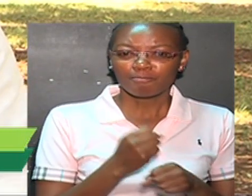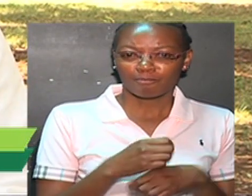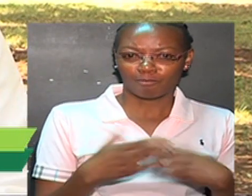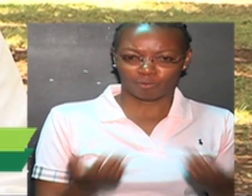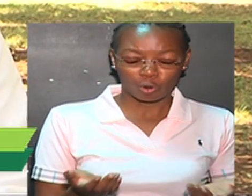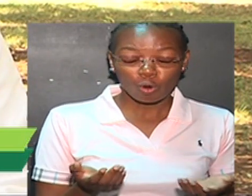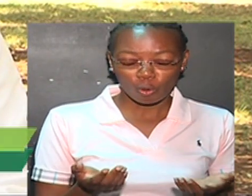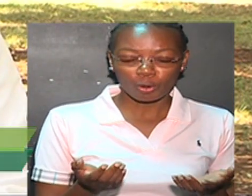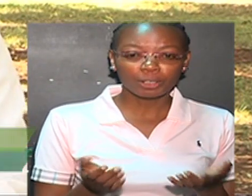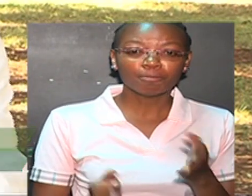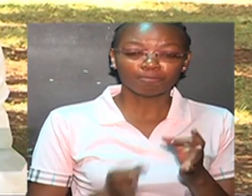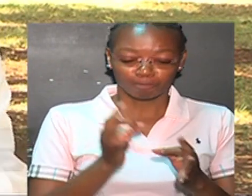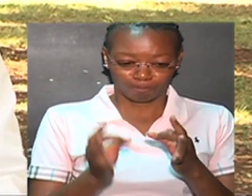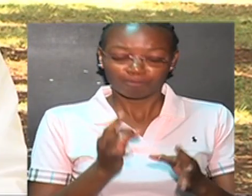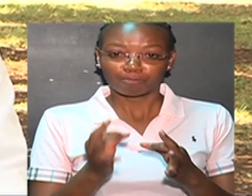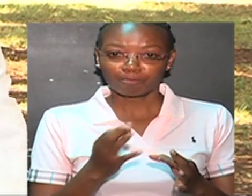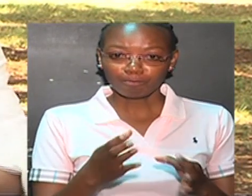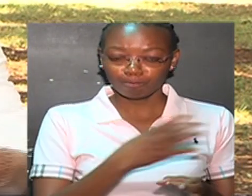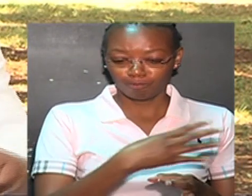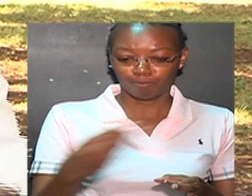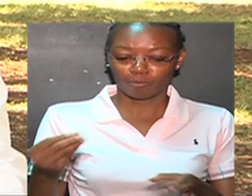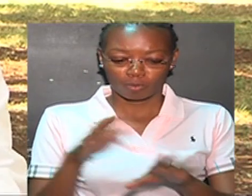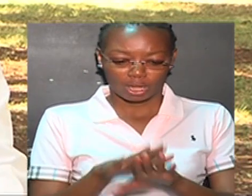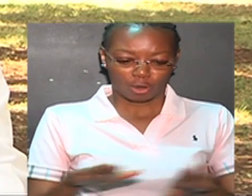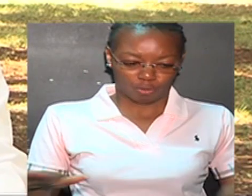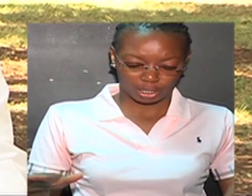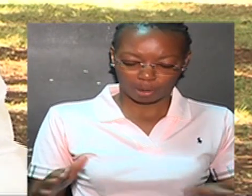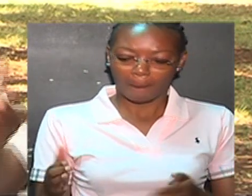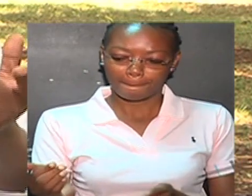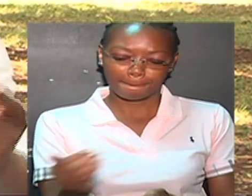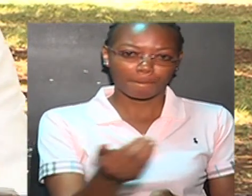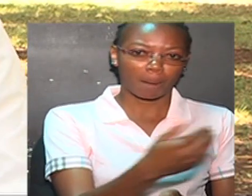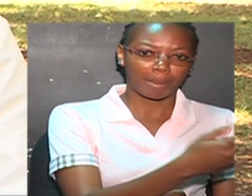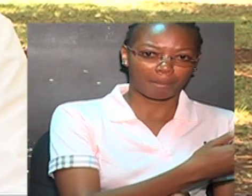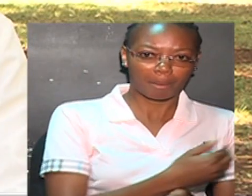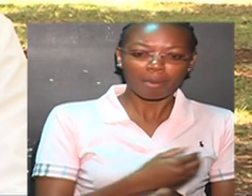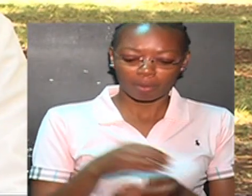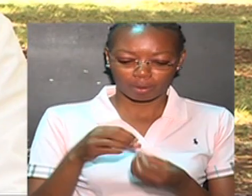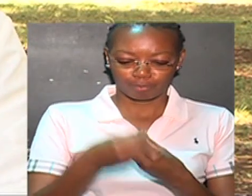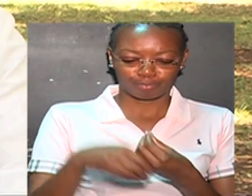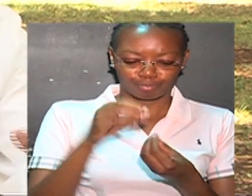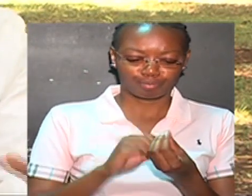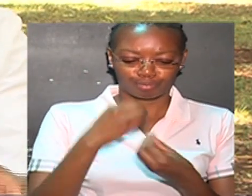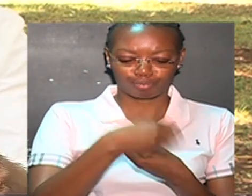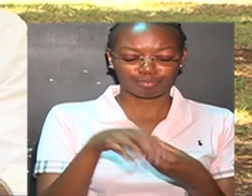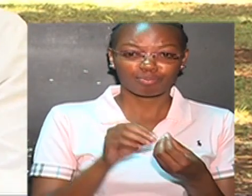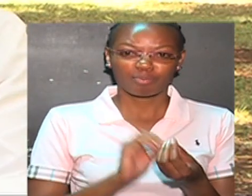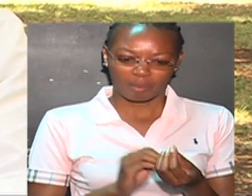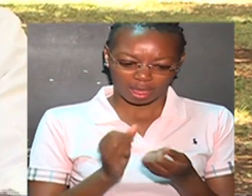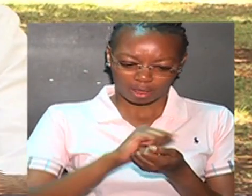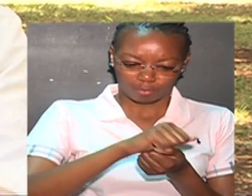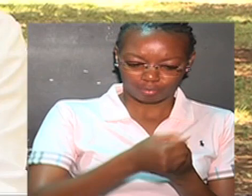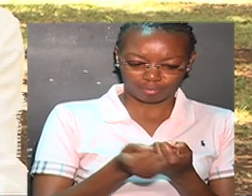if you go to the farm and harvest your potatoes, for example, and then you just put